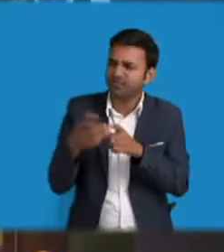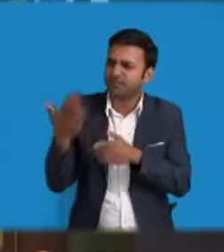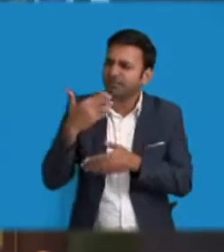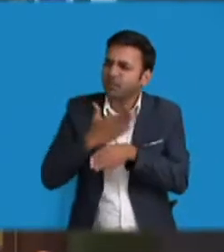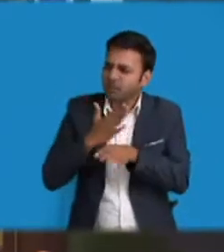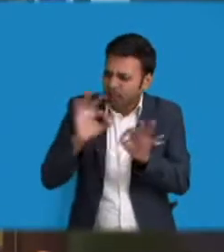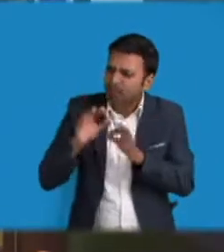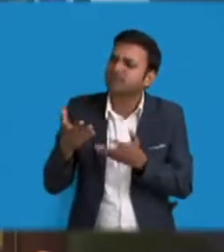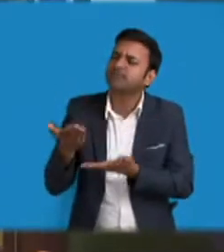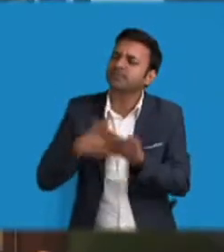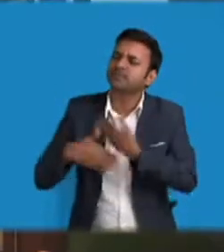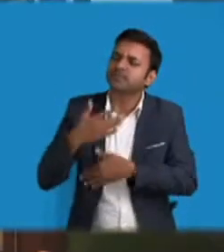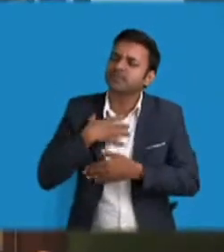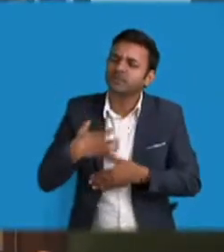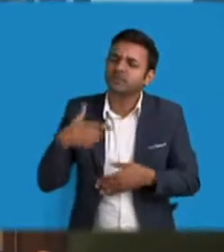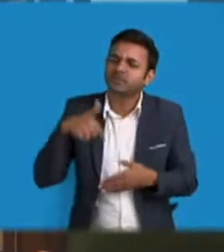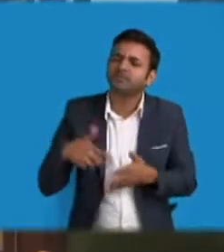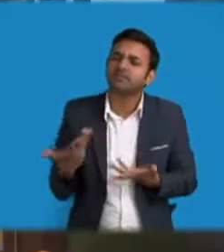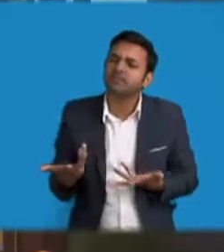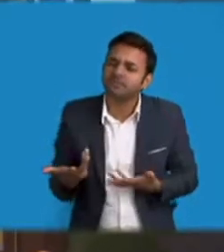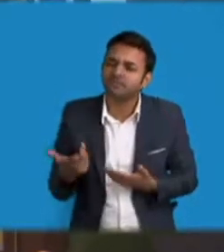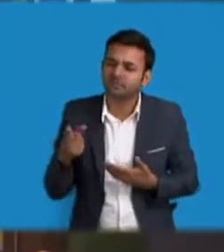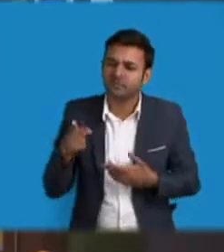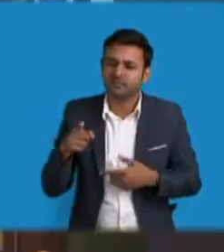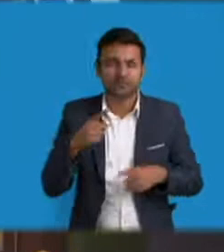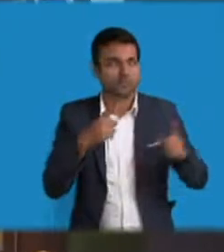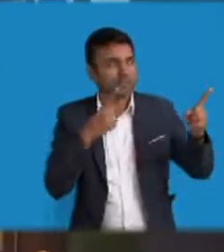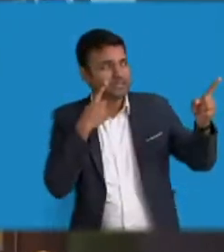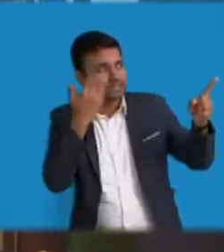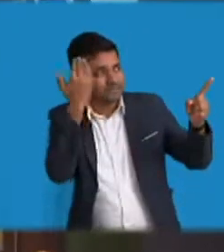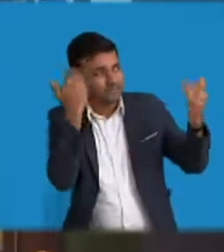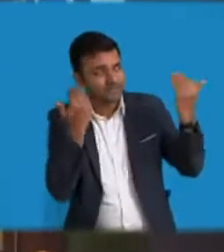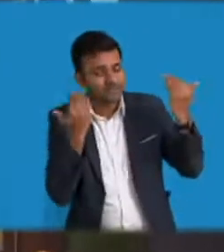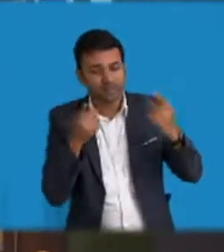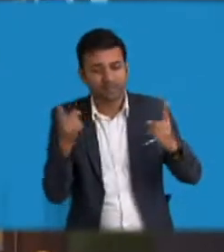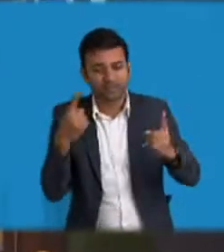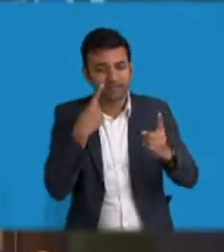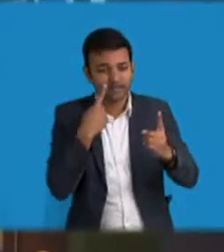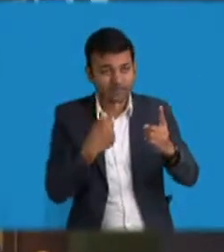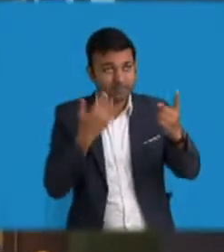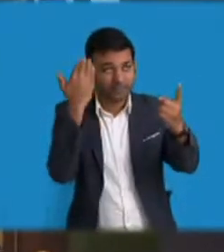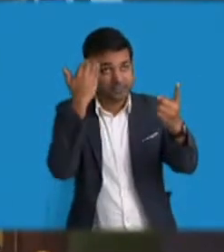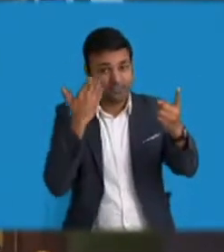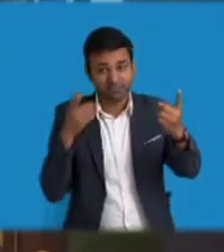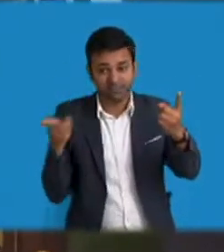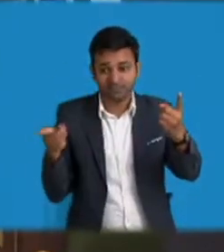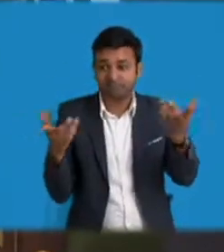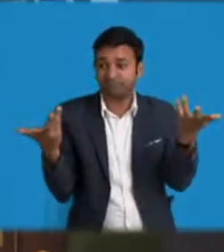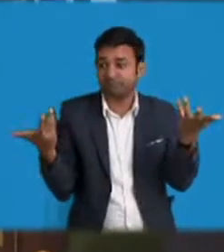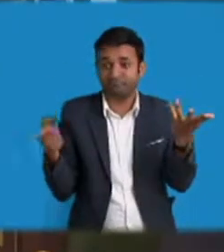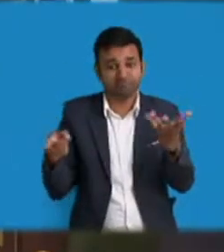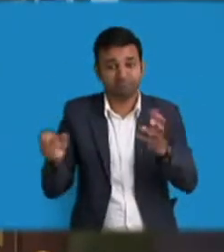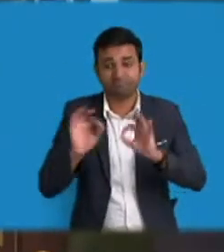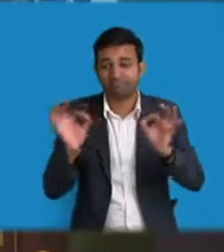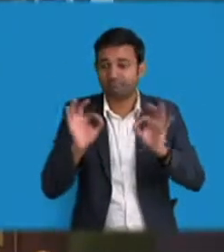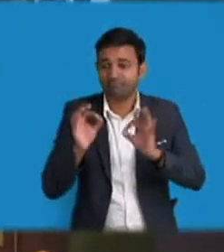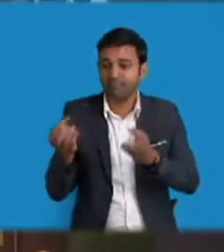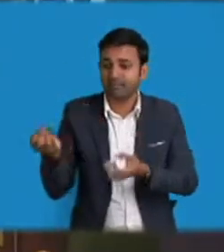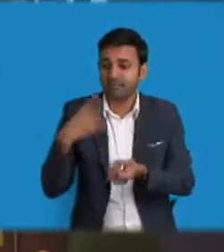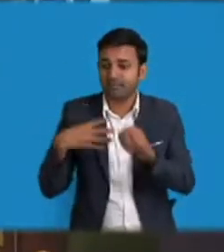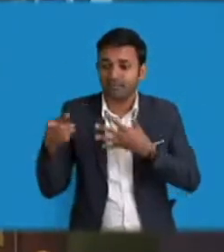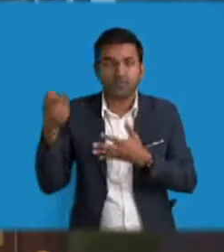is, Madam Speaker, this is the problem with the other side. They don't have data. They'll start making all kinds of general comments,